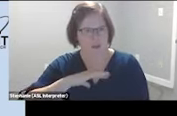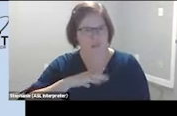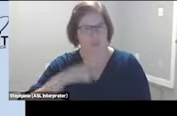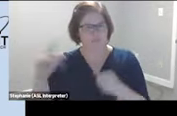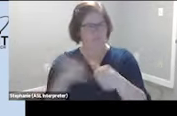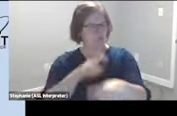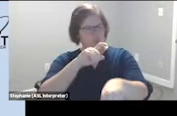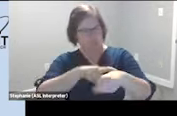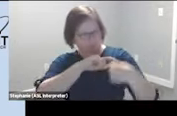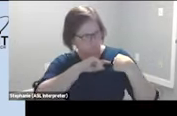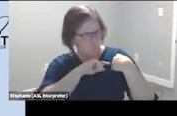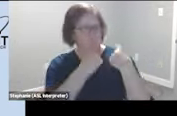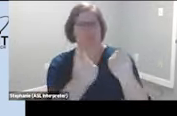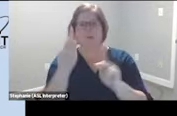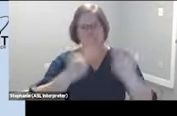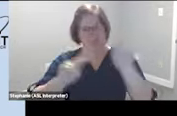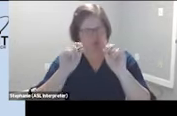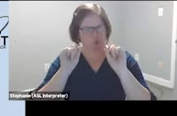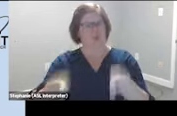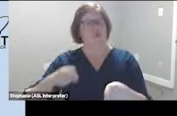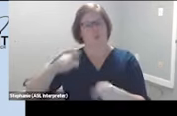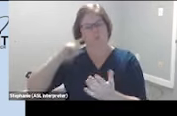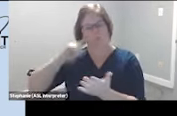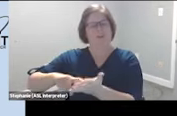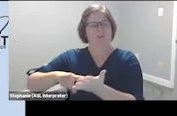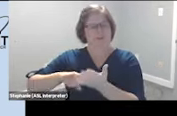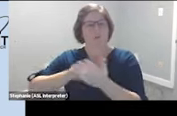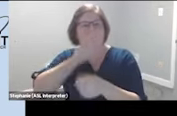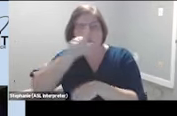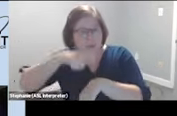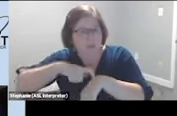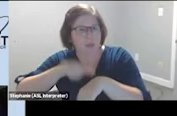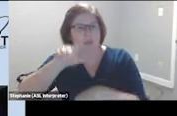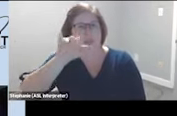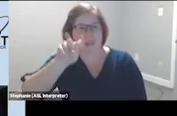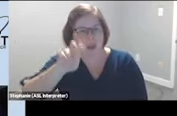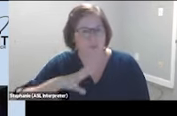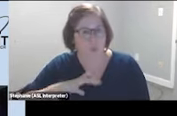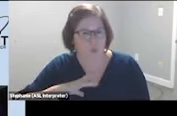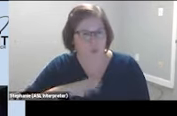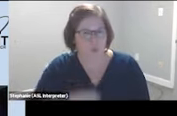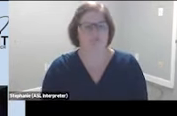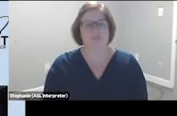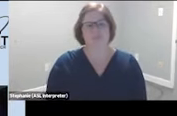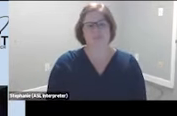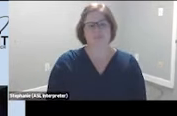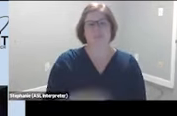to witness an event like this in real time, live. On the next slide, I have